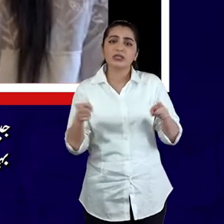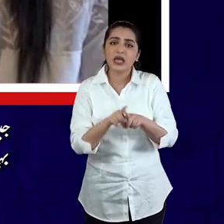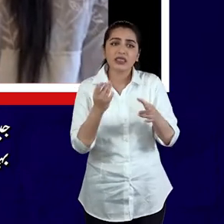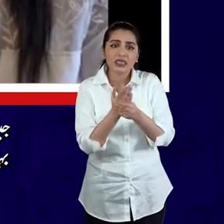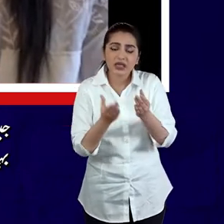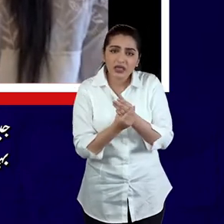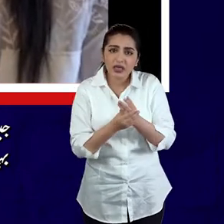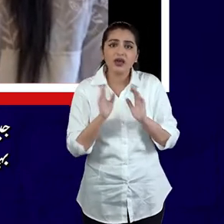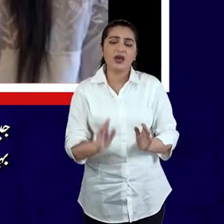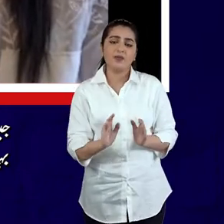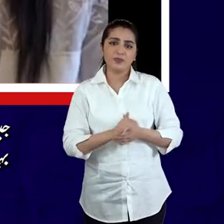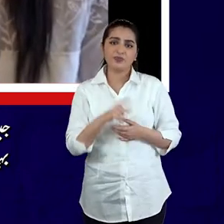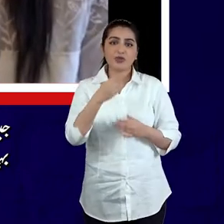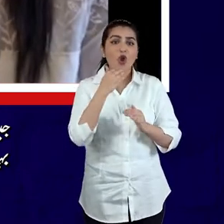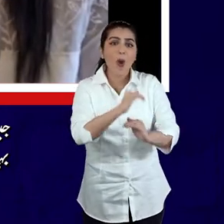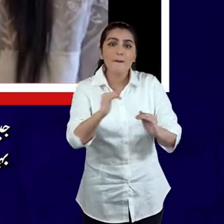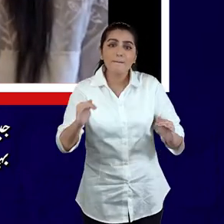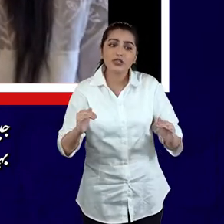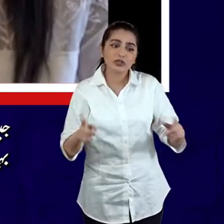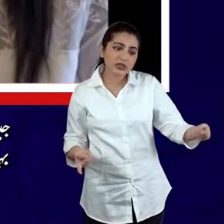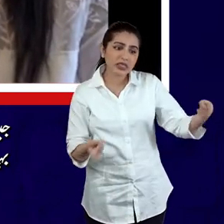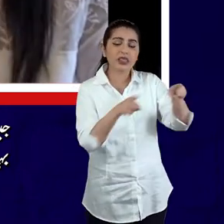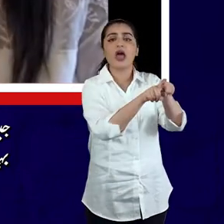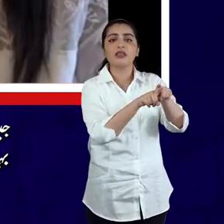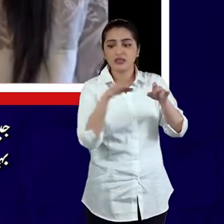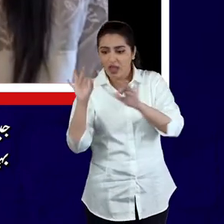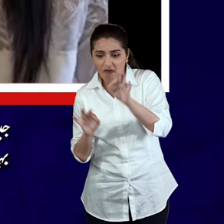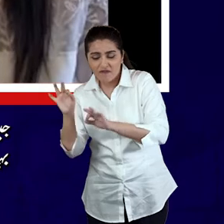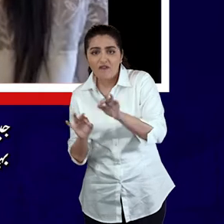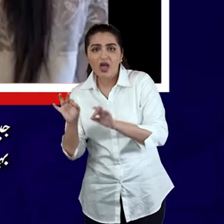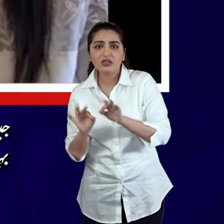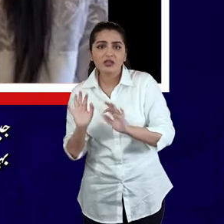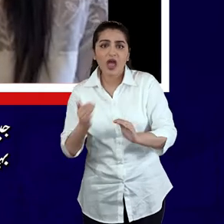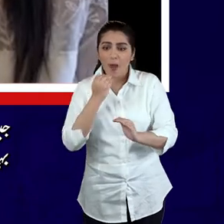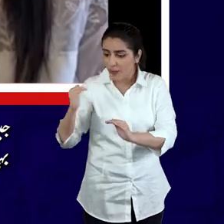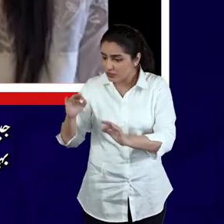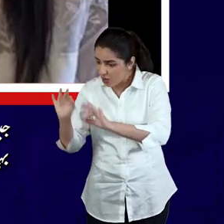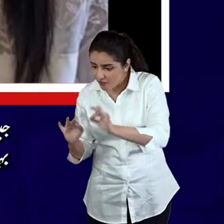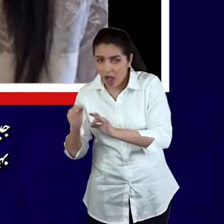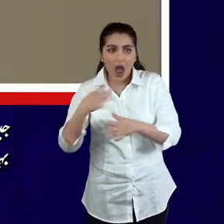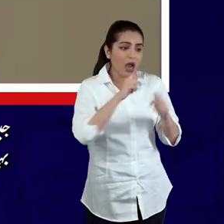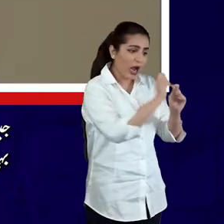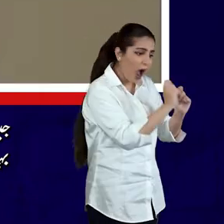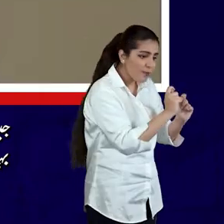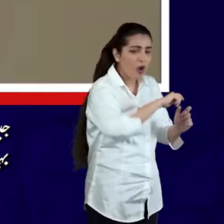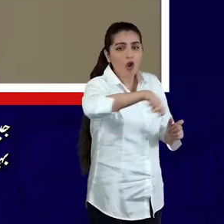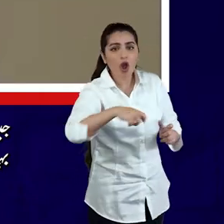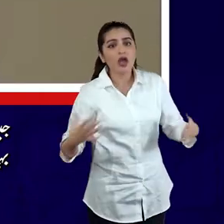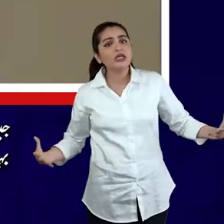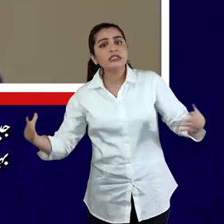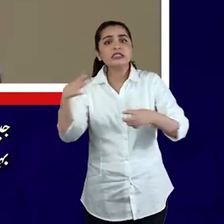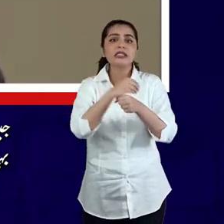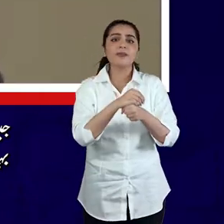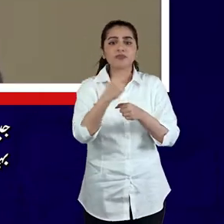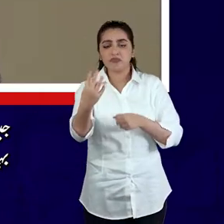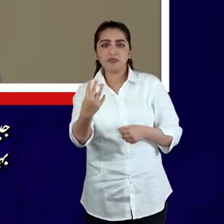on. And they keep on mending the children at the same time. So they're just, you know, they're just around them and they manage everything. I mean,